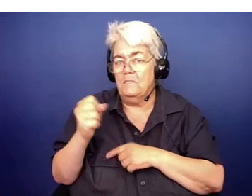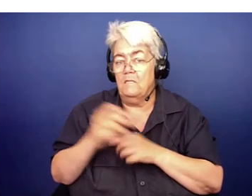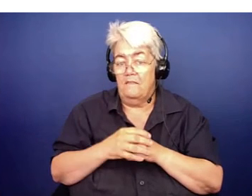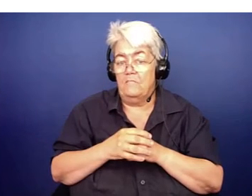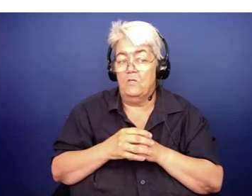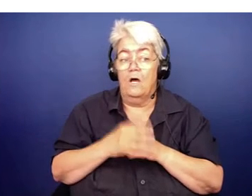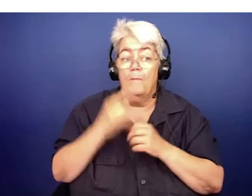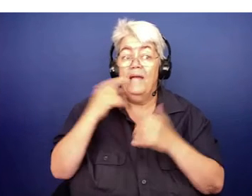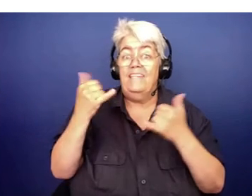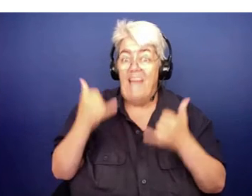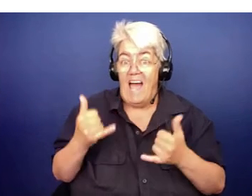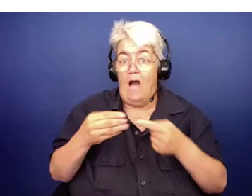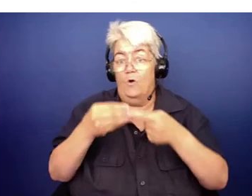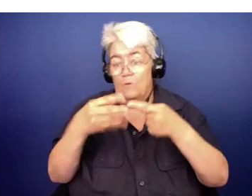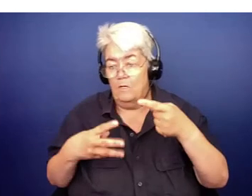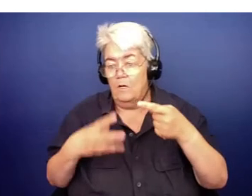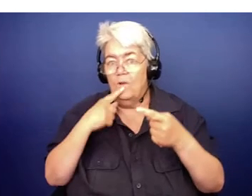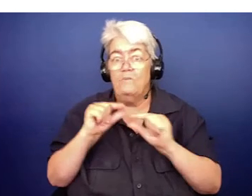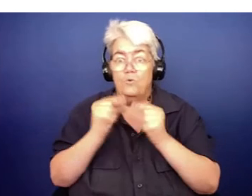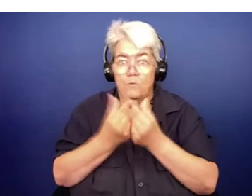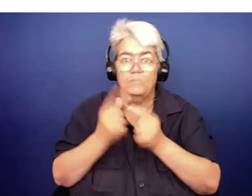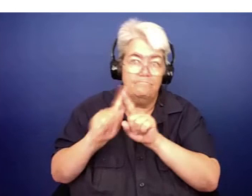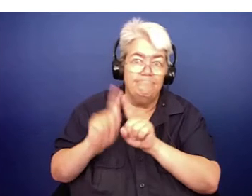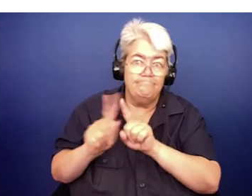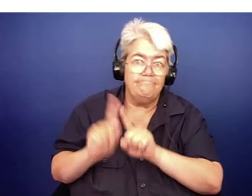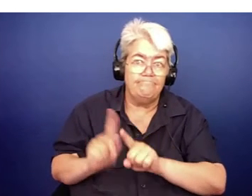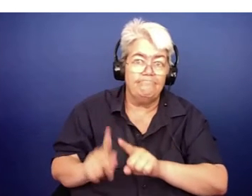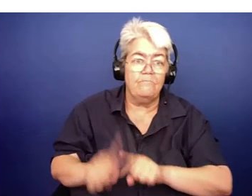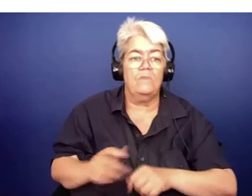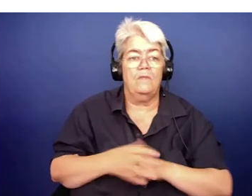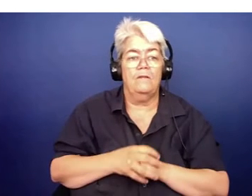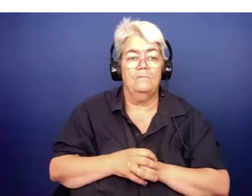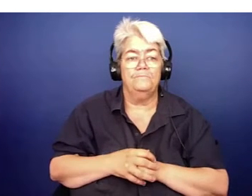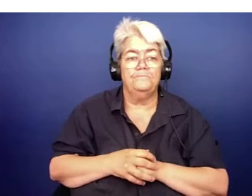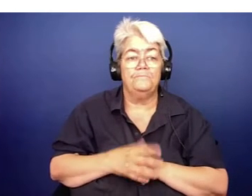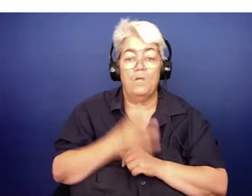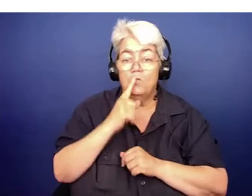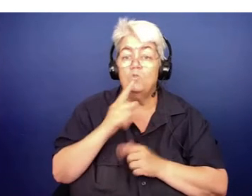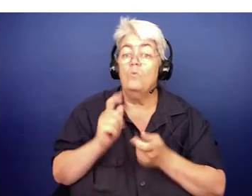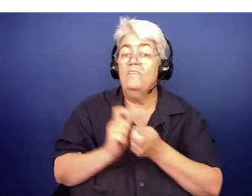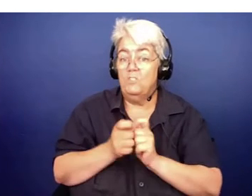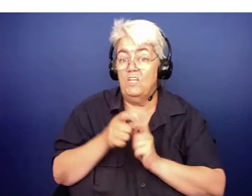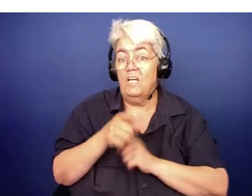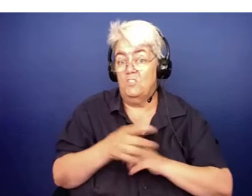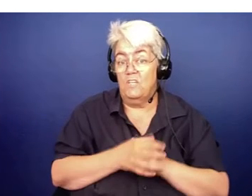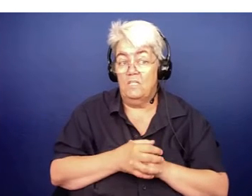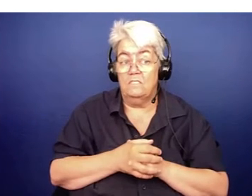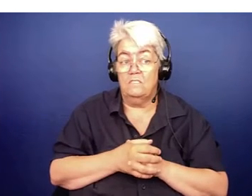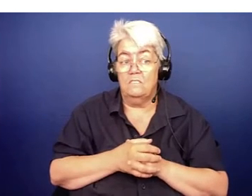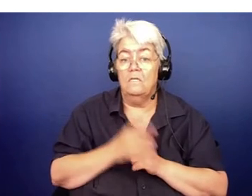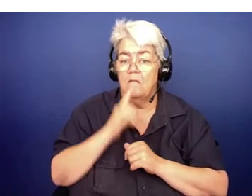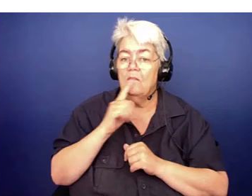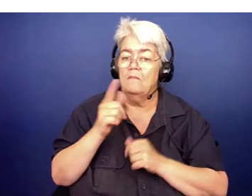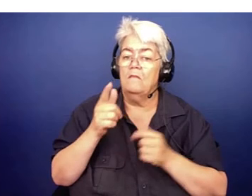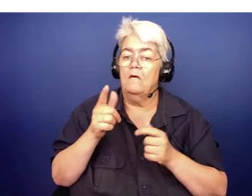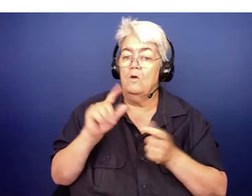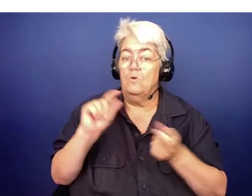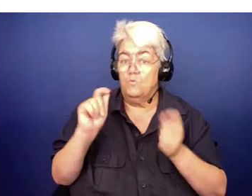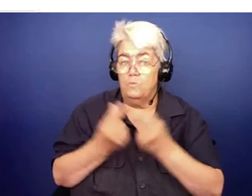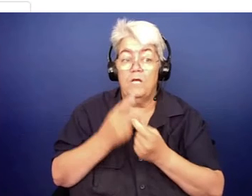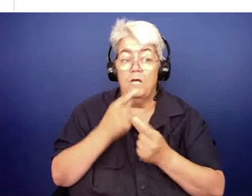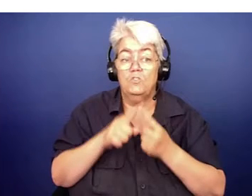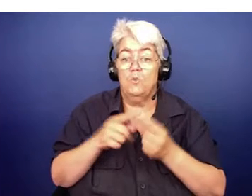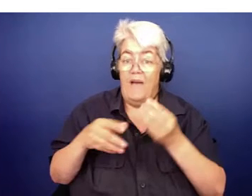assignments. Now we've got the groups that we added. Okay, so we've changed that by adding those groups. We're going to add